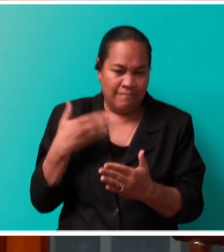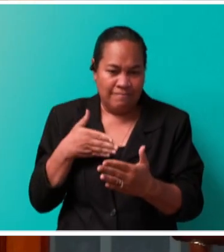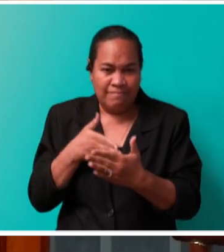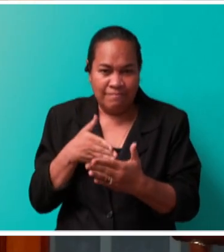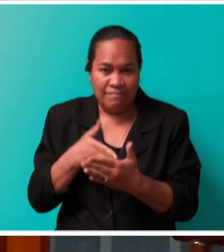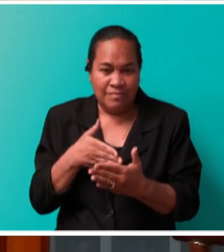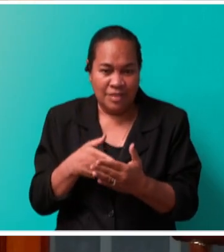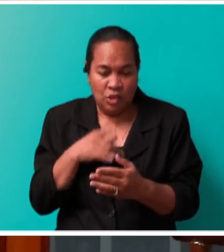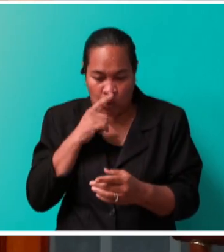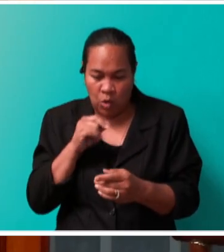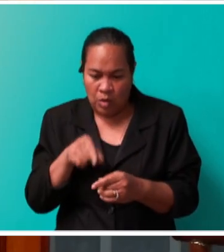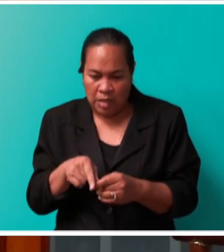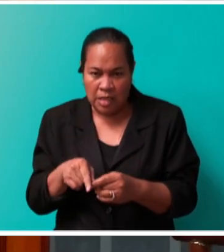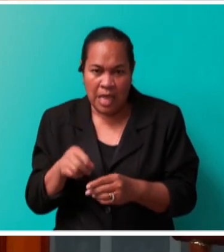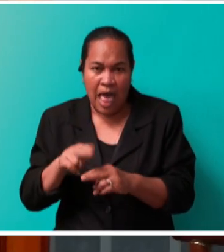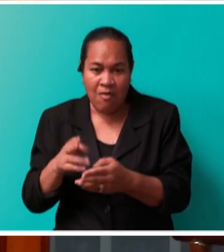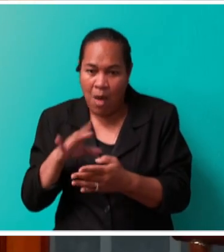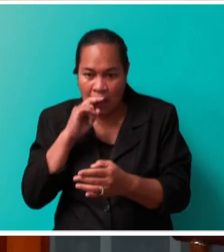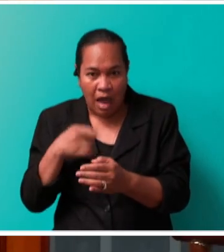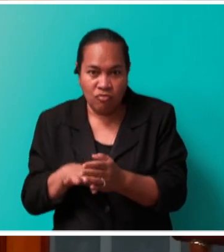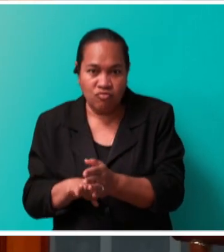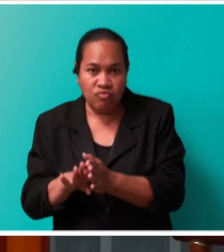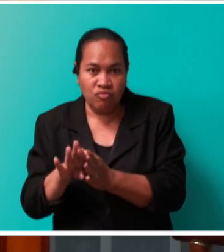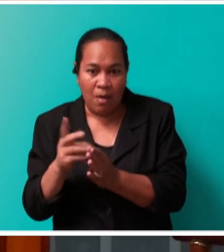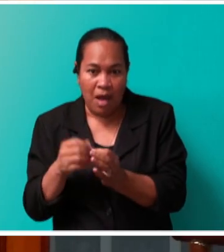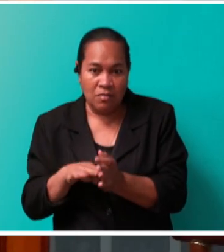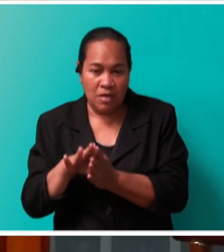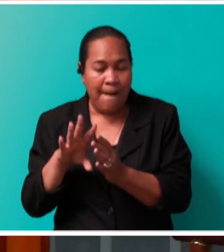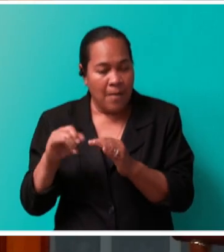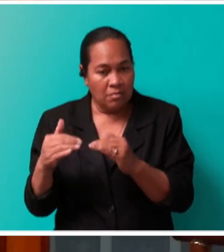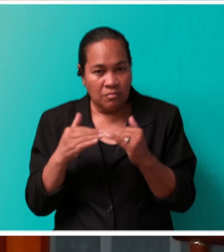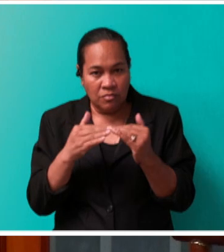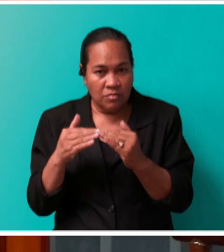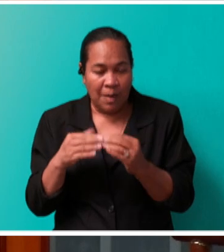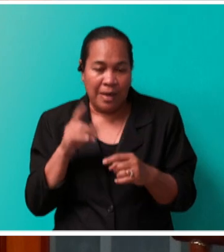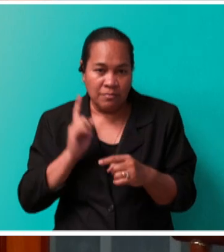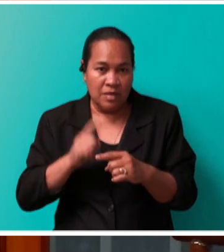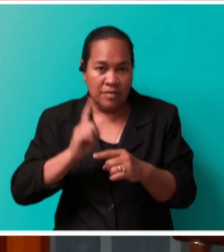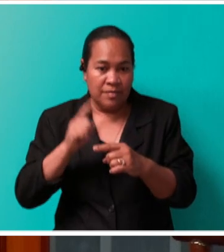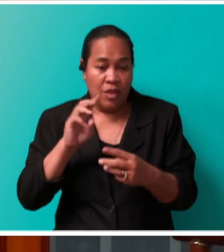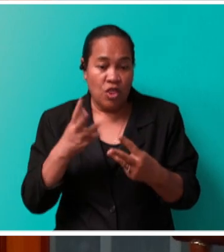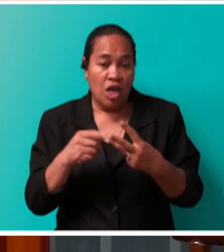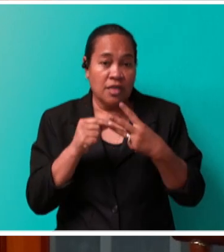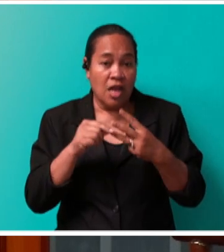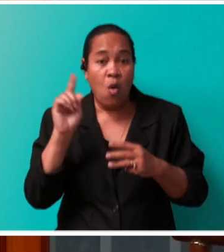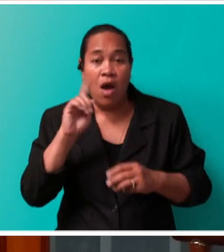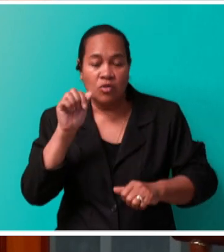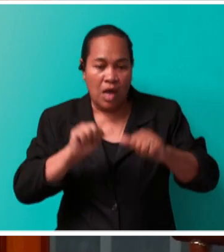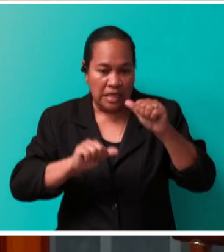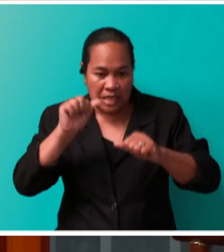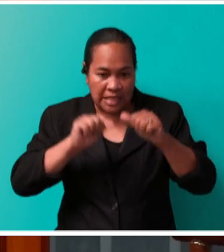sustainability, accessibility, fairness, and effectiveness. Third is to assess the